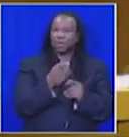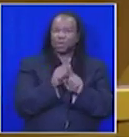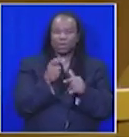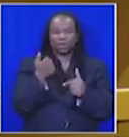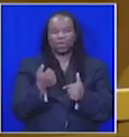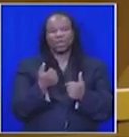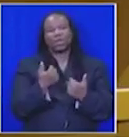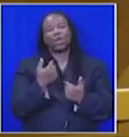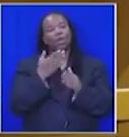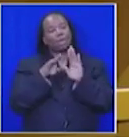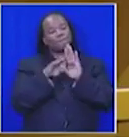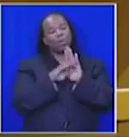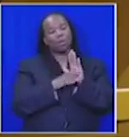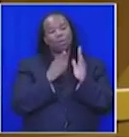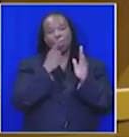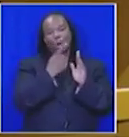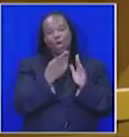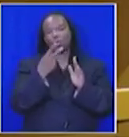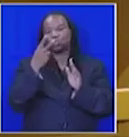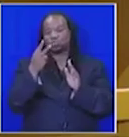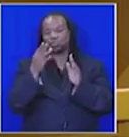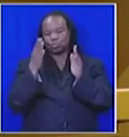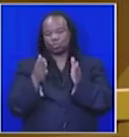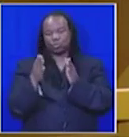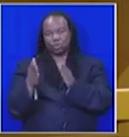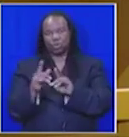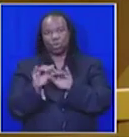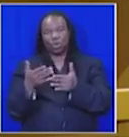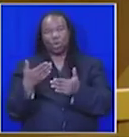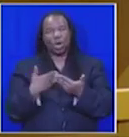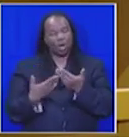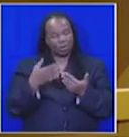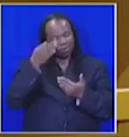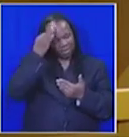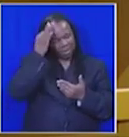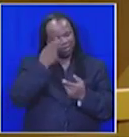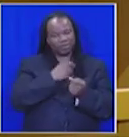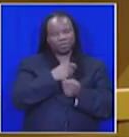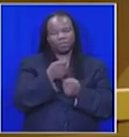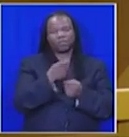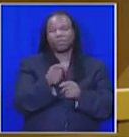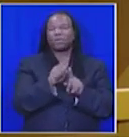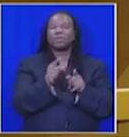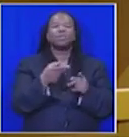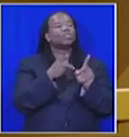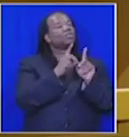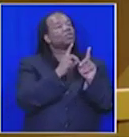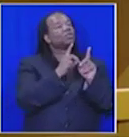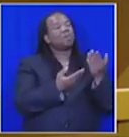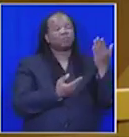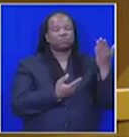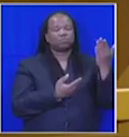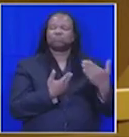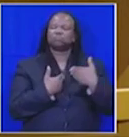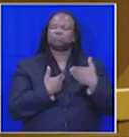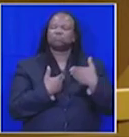programs 1, 2 and 3 and in line with the call for austerity in government spending. We are also encouraged by the department's decision to focus on